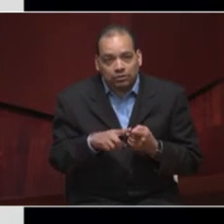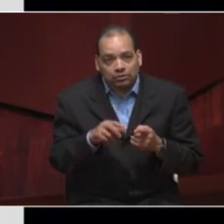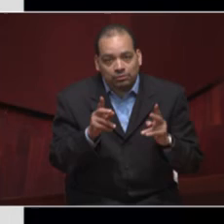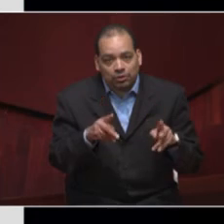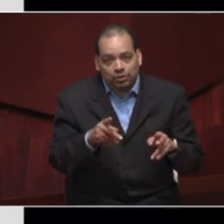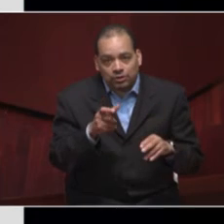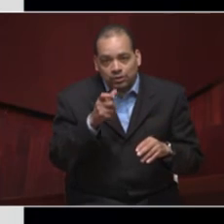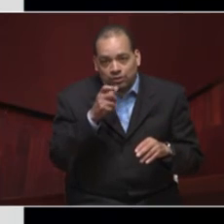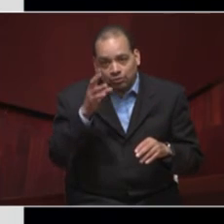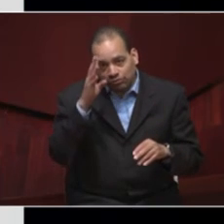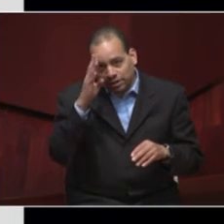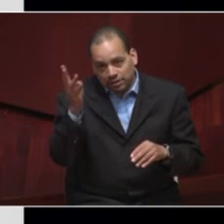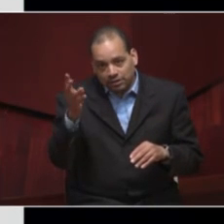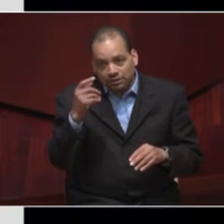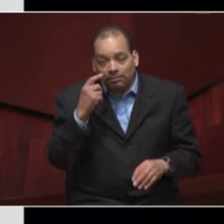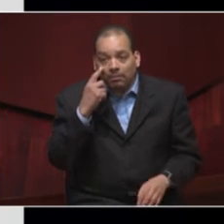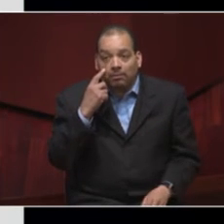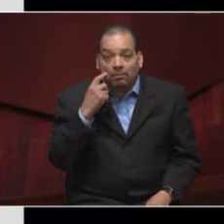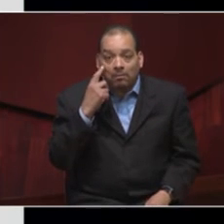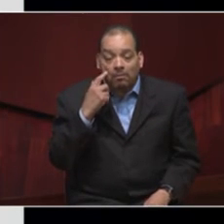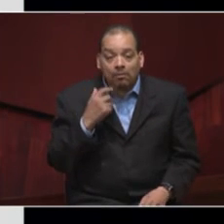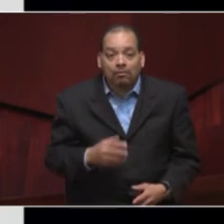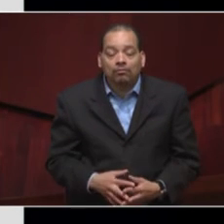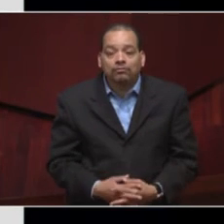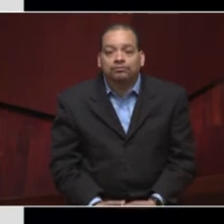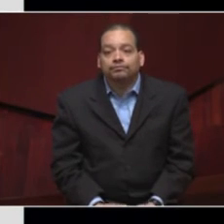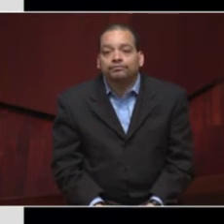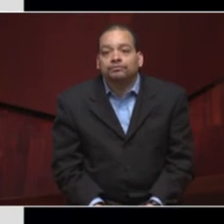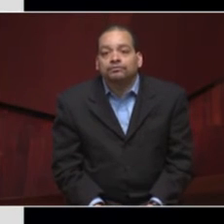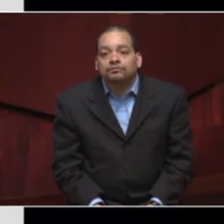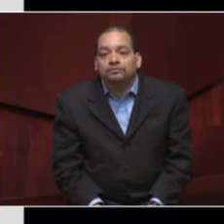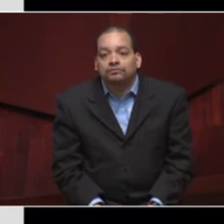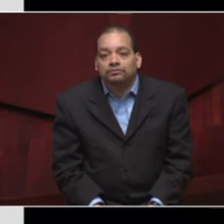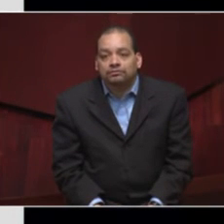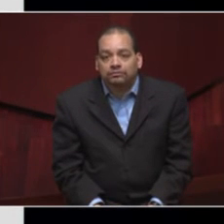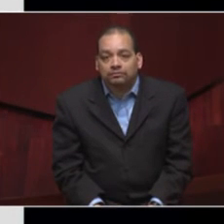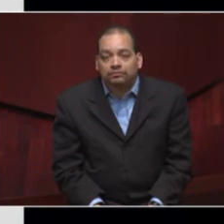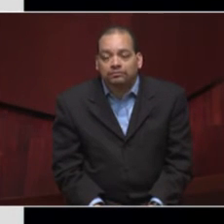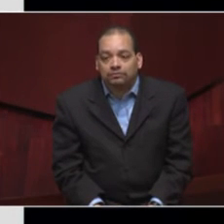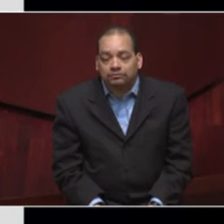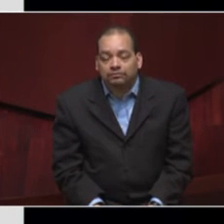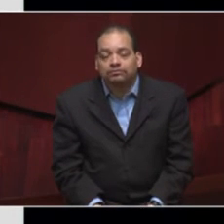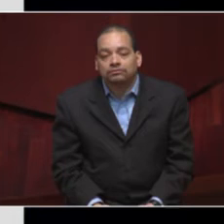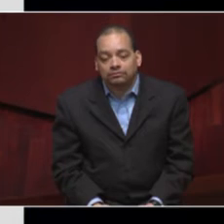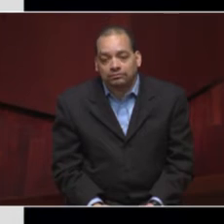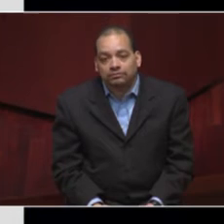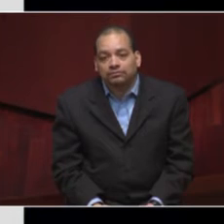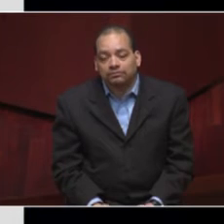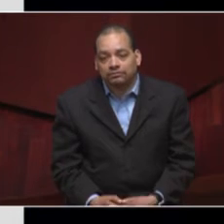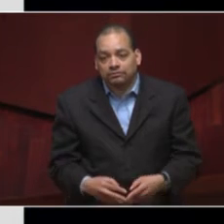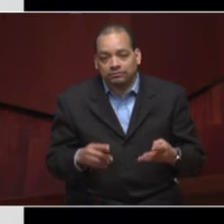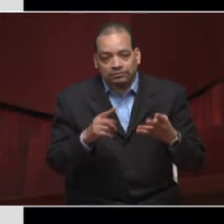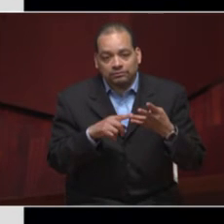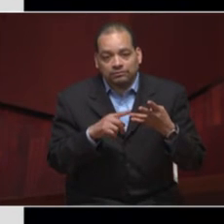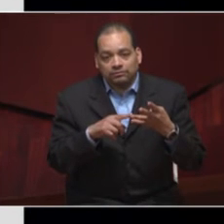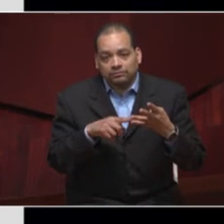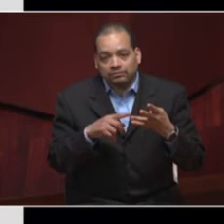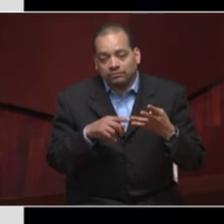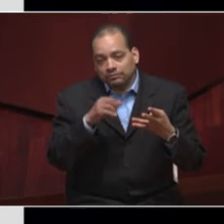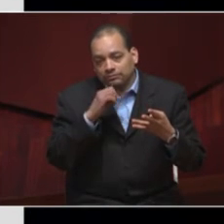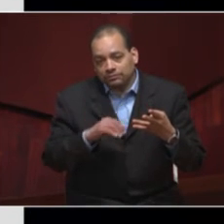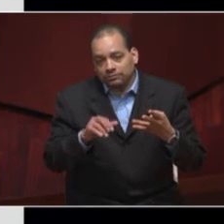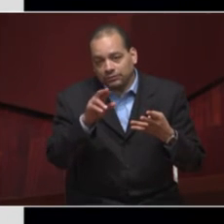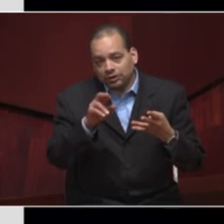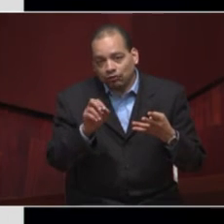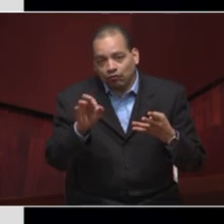make the changes if you want them to learn from their mistakes. So lots of good things with records transfers. And lastly, age-old reference requests, which